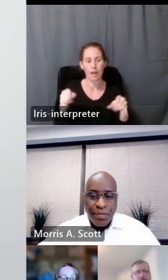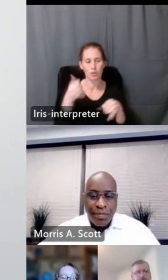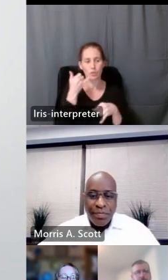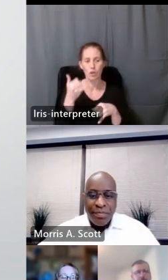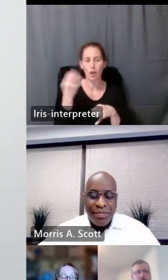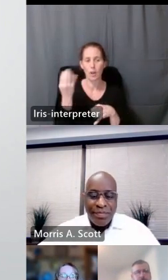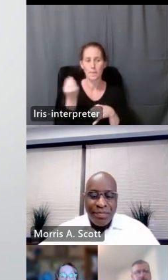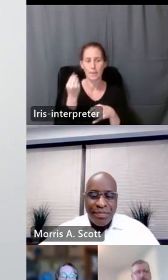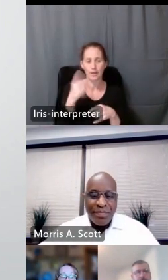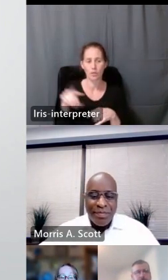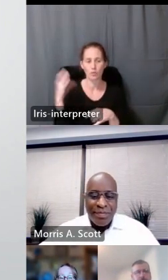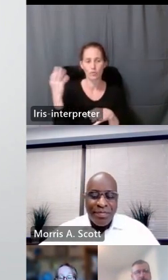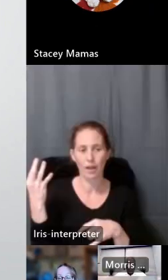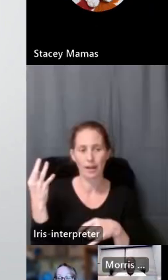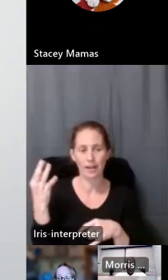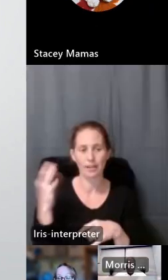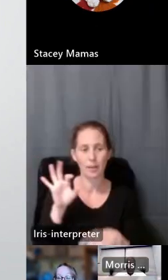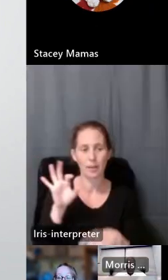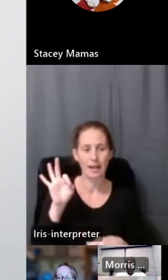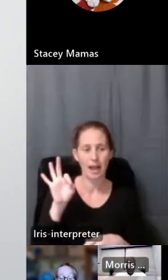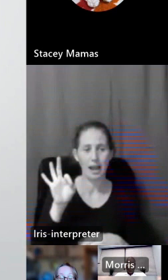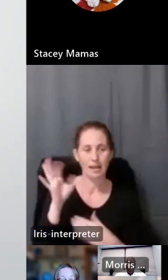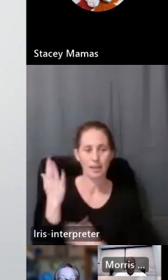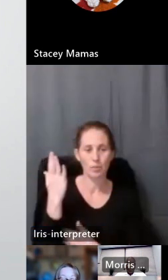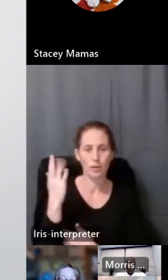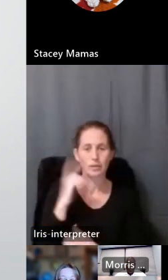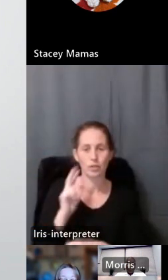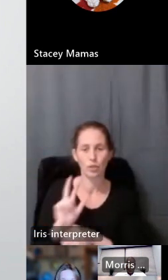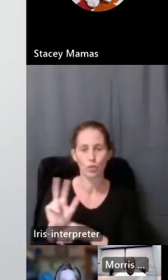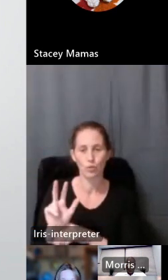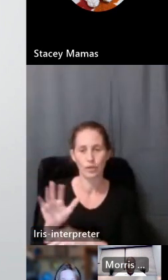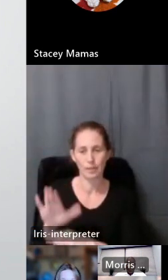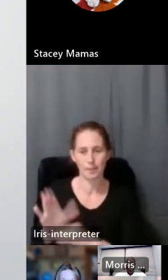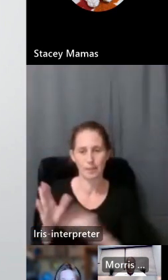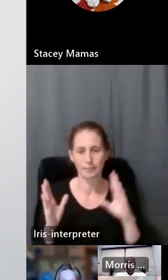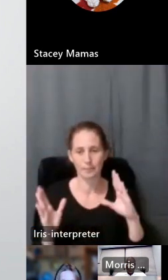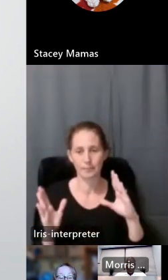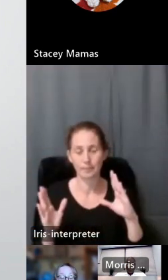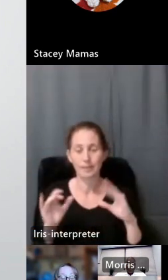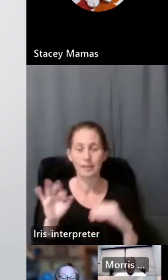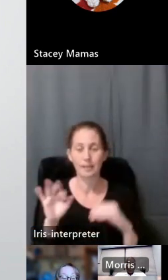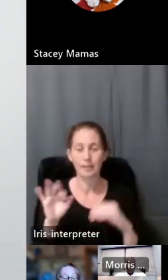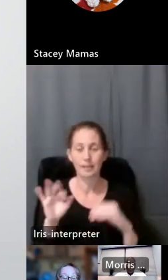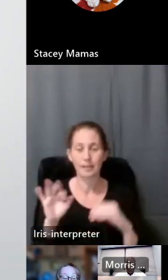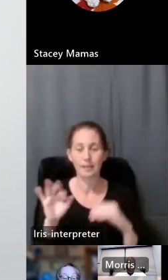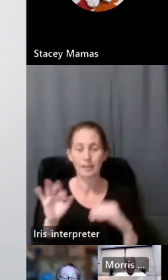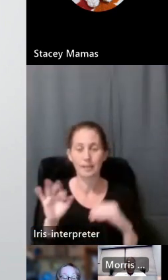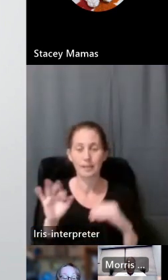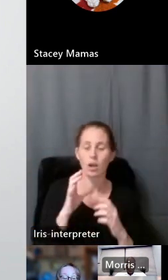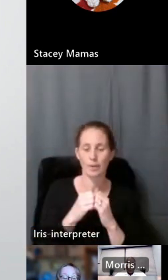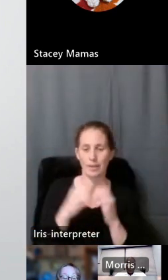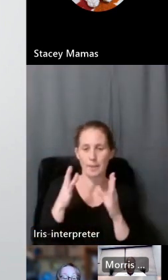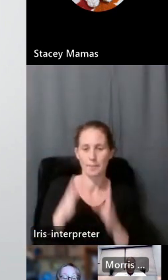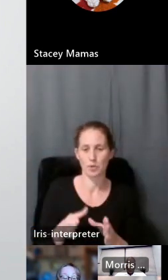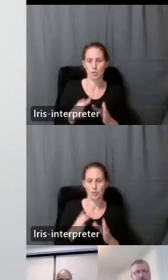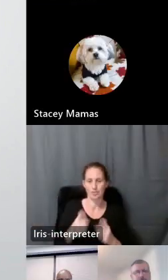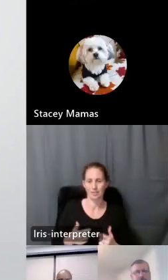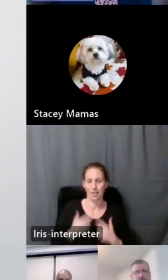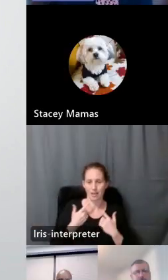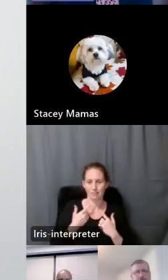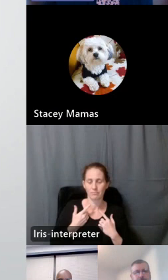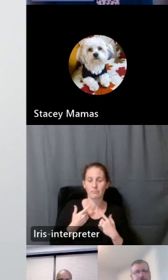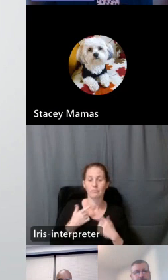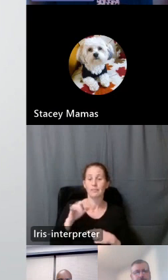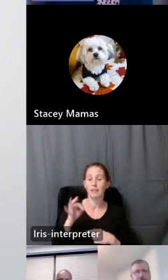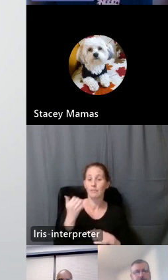through Friday between 9 a.m. and 3 p.m. if you'd like to try to talk to a person live.